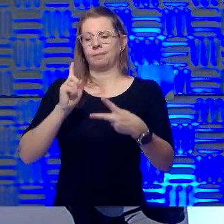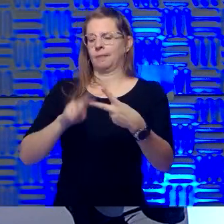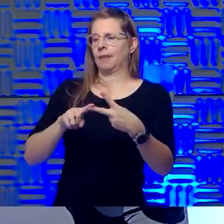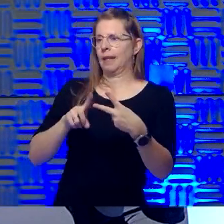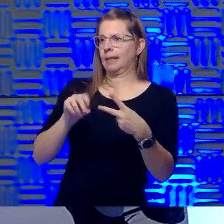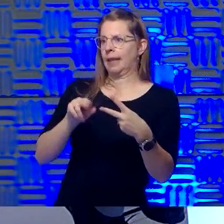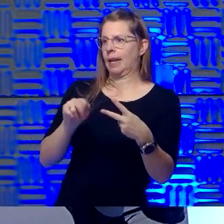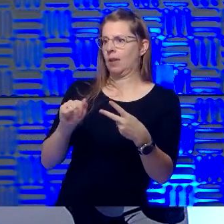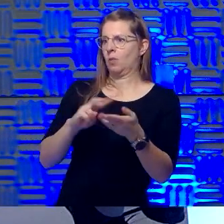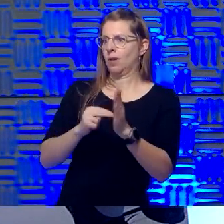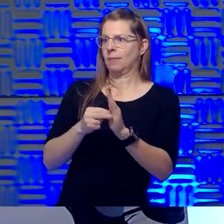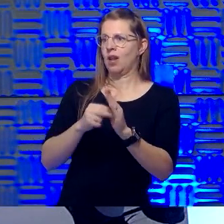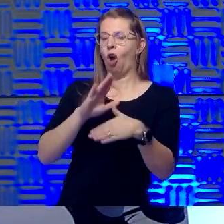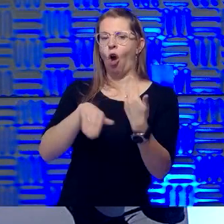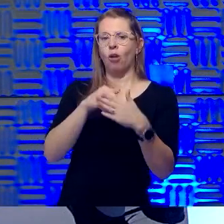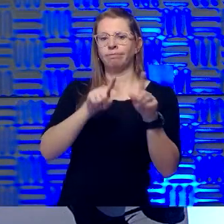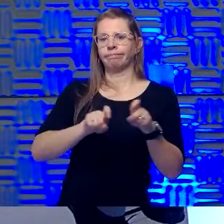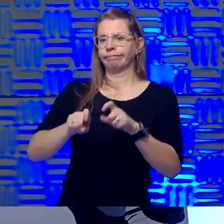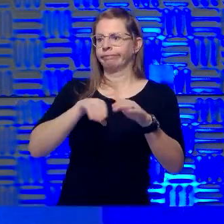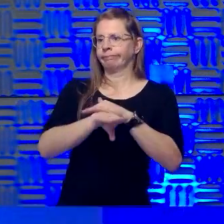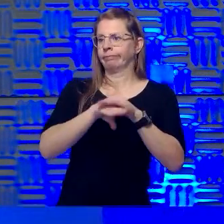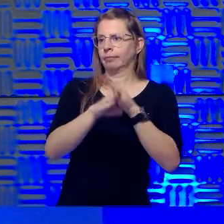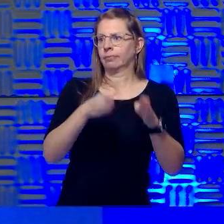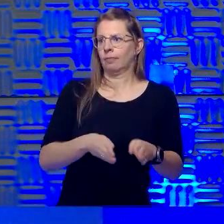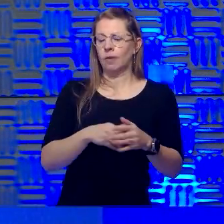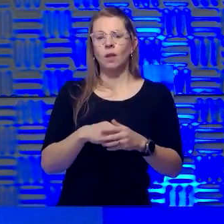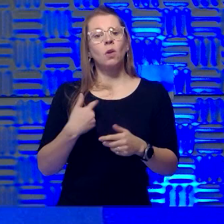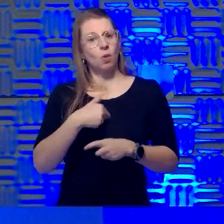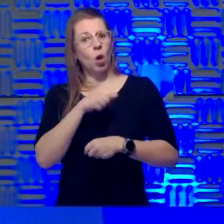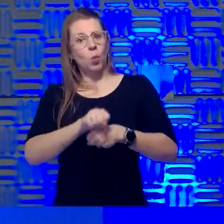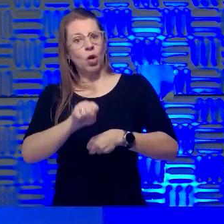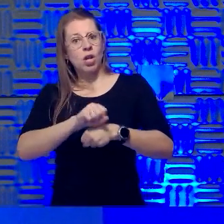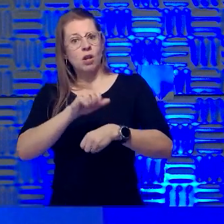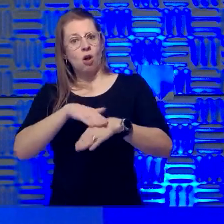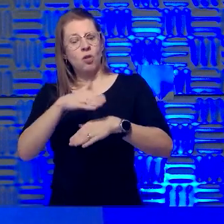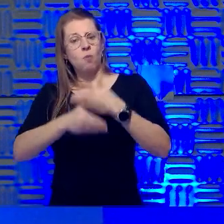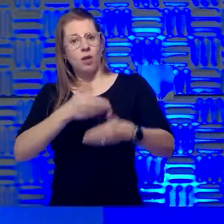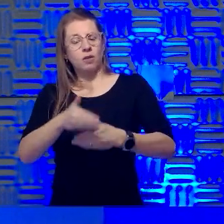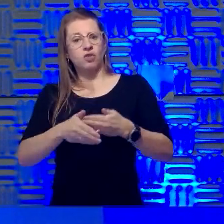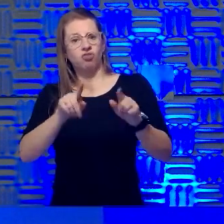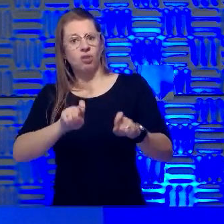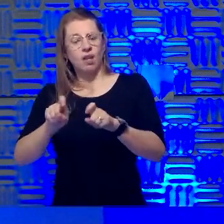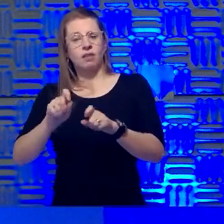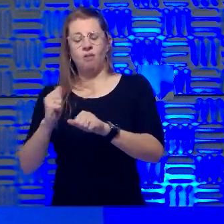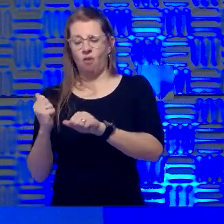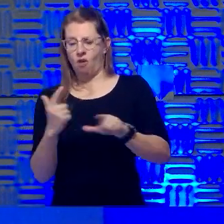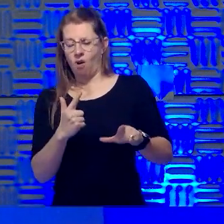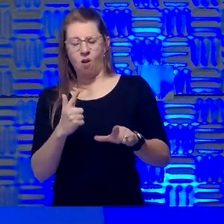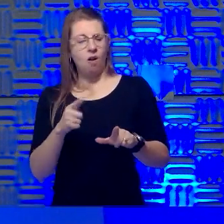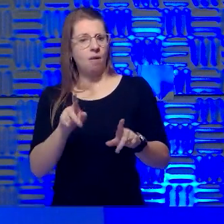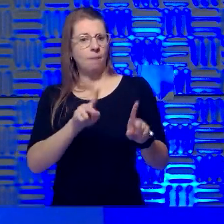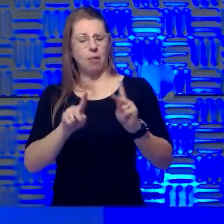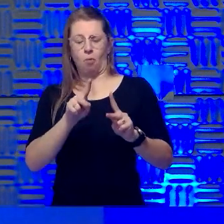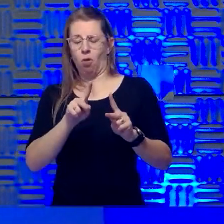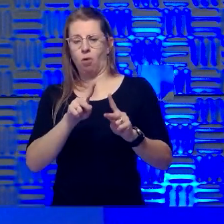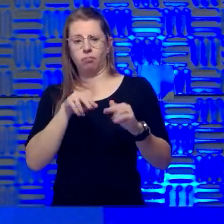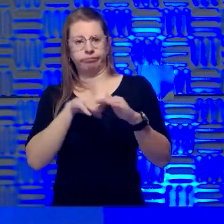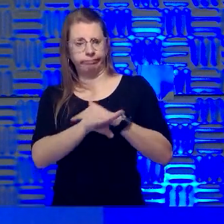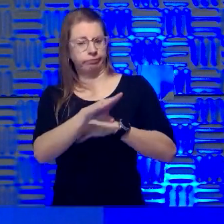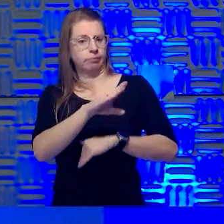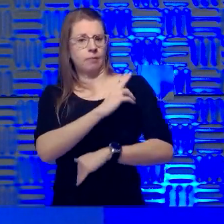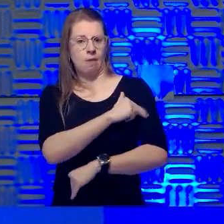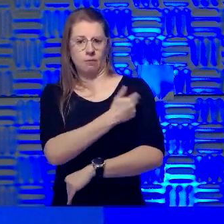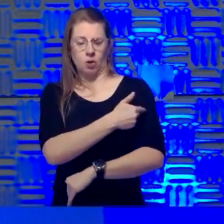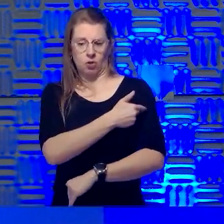testing all admissions? Yeah, we are currently working on the process to test all admissions, all inpatients. We certainly